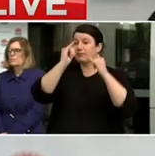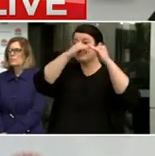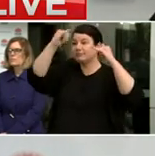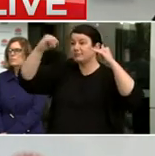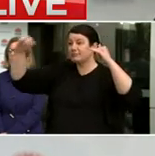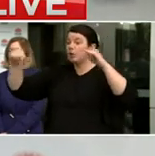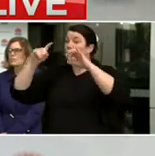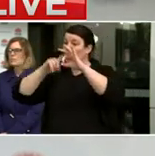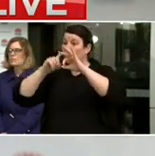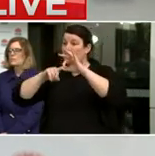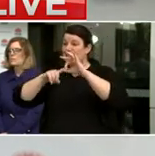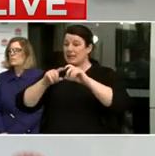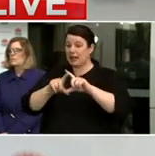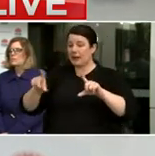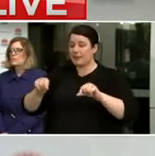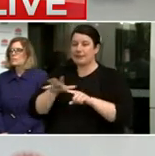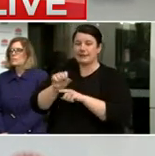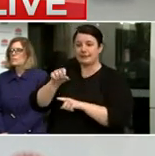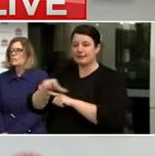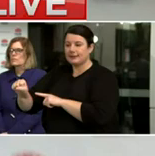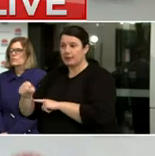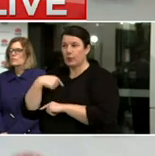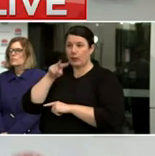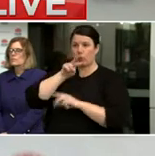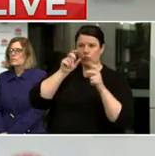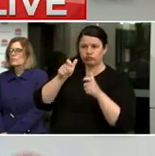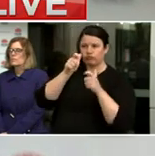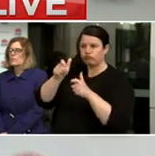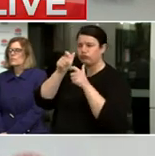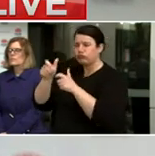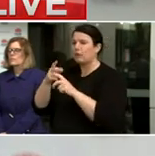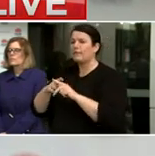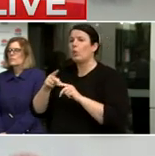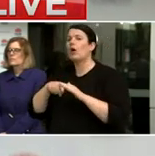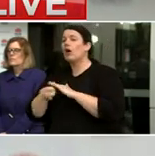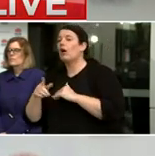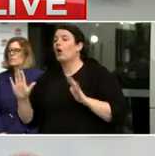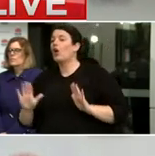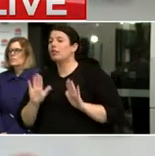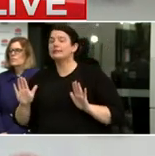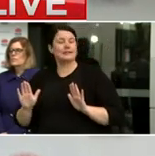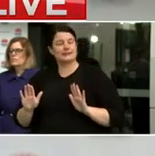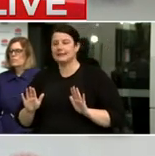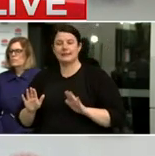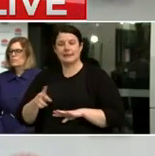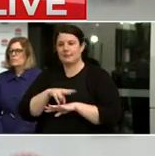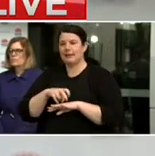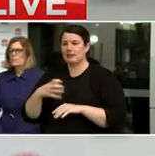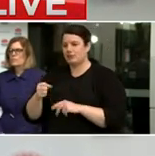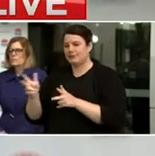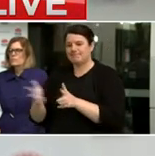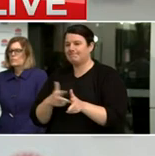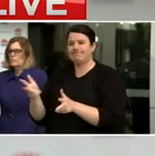see Queensland vehicles, Victorian vehicles moving into the state for holiday activities. The police have already